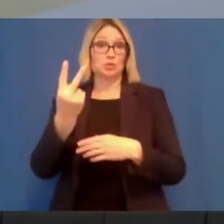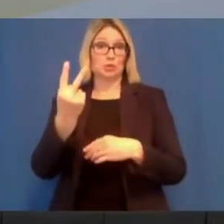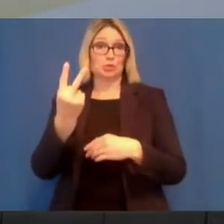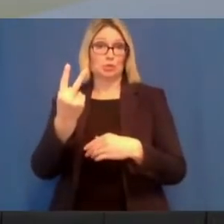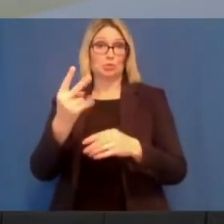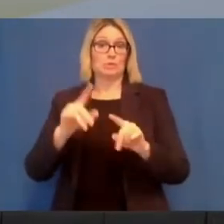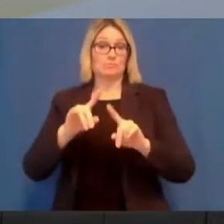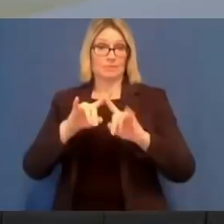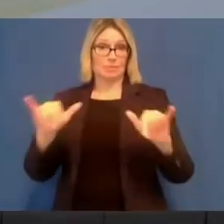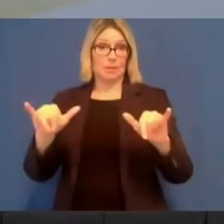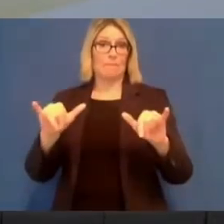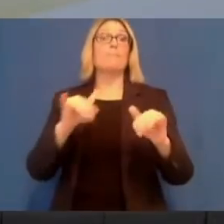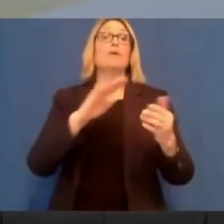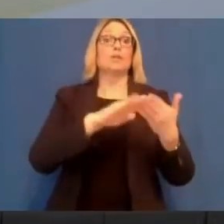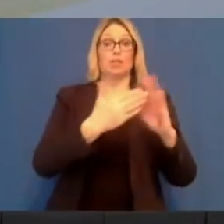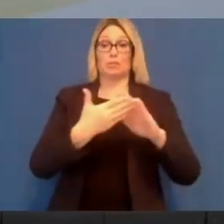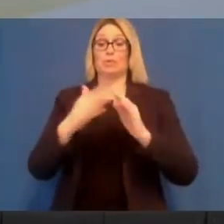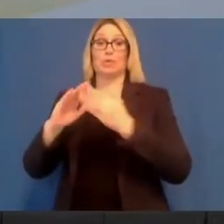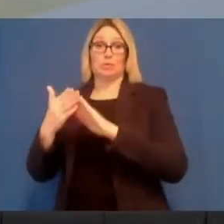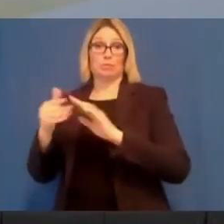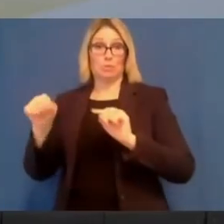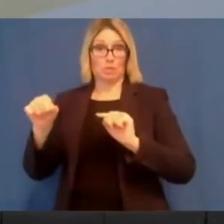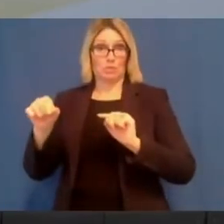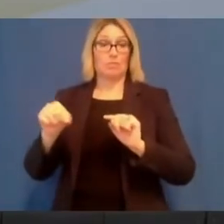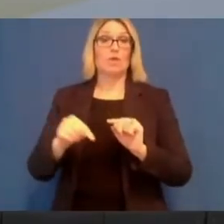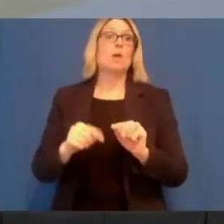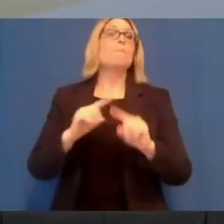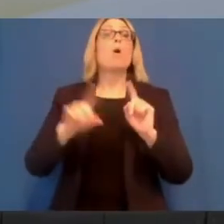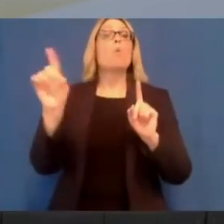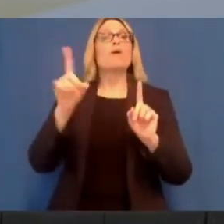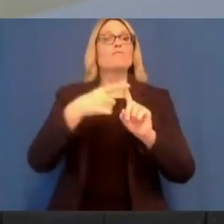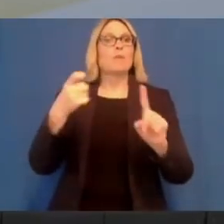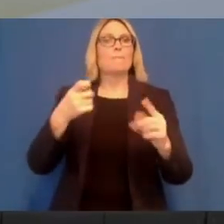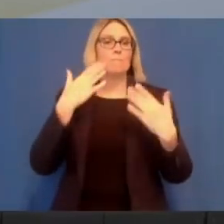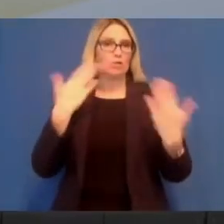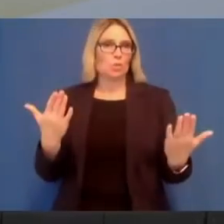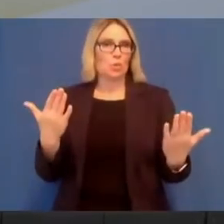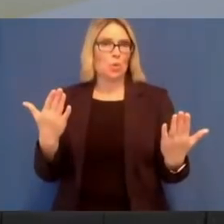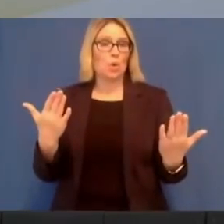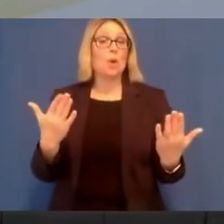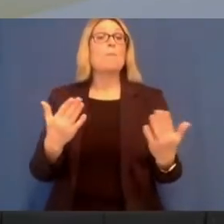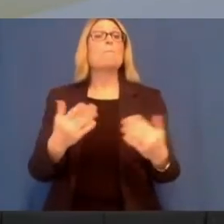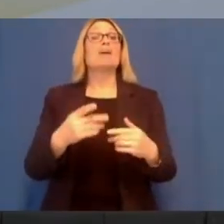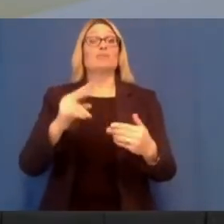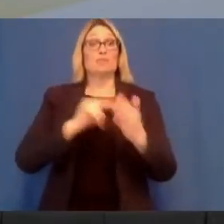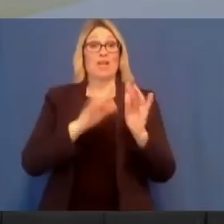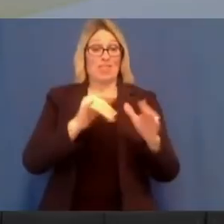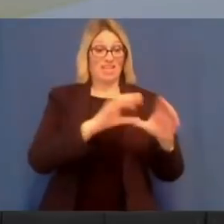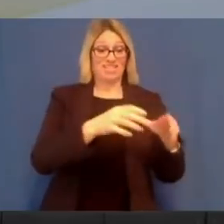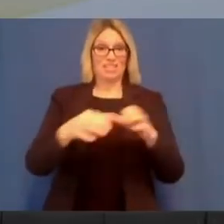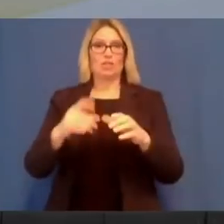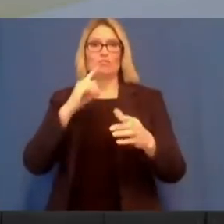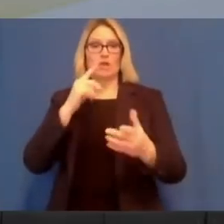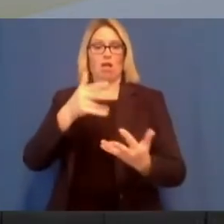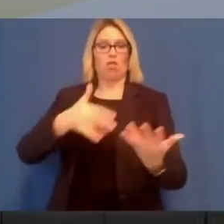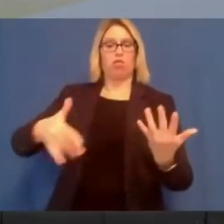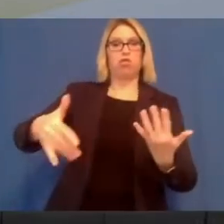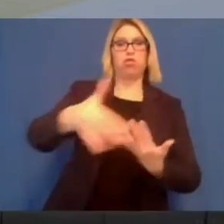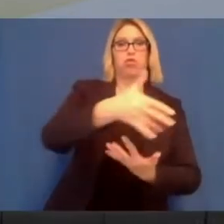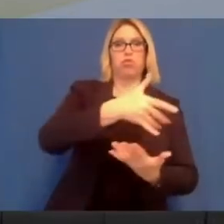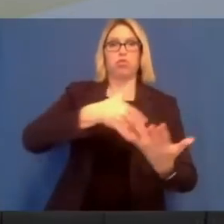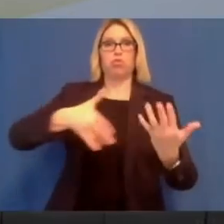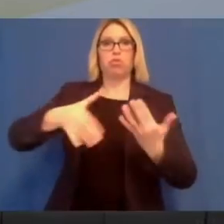are in our community, and we do not have a source. However, they all appear to be linked to each other. We are not